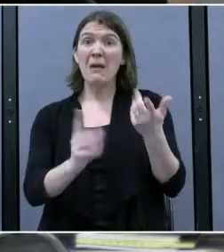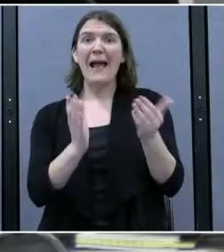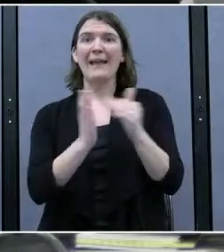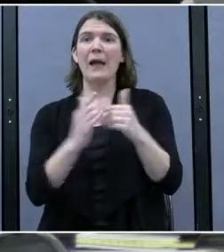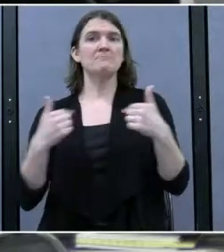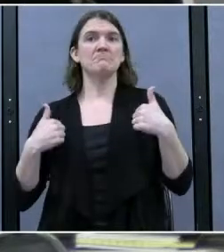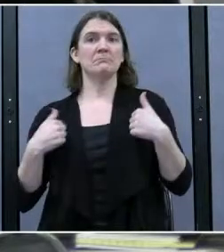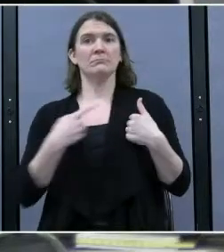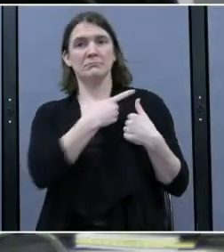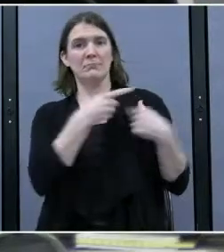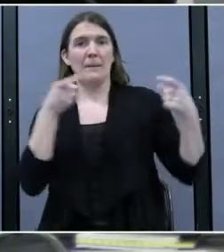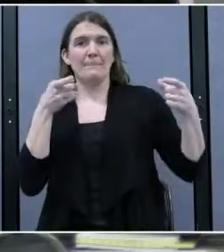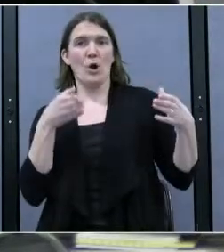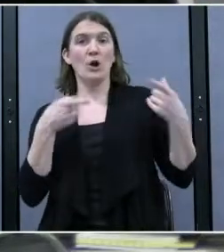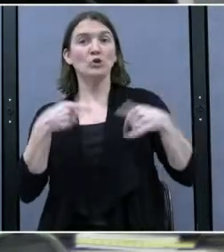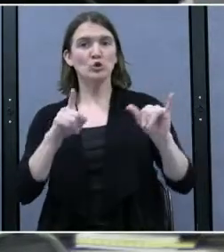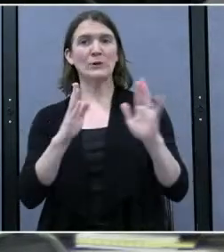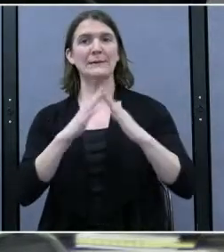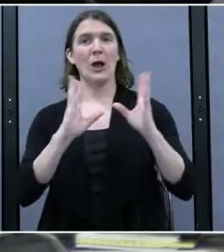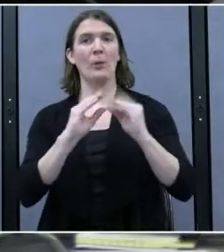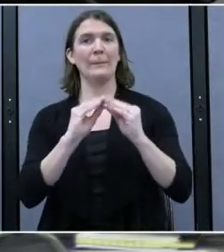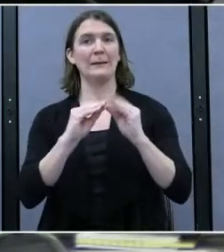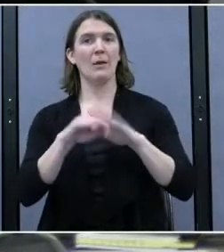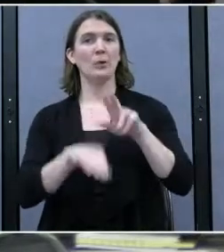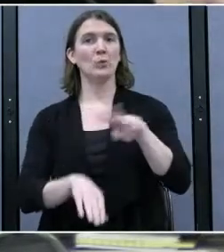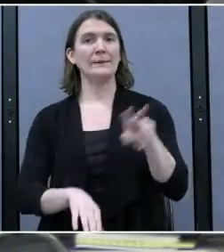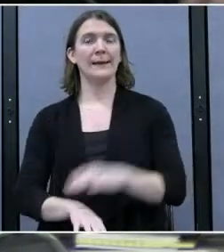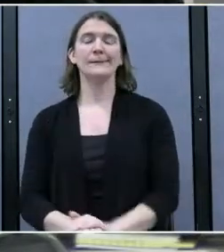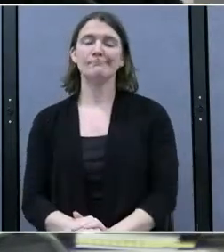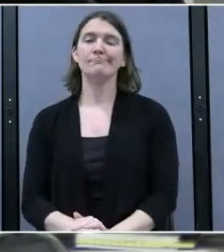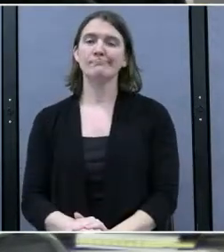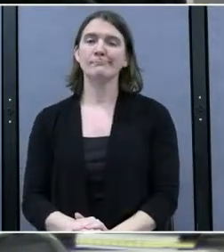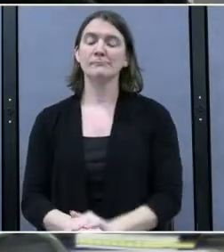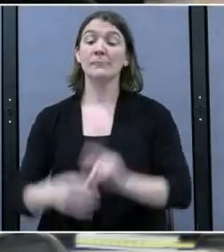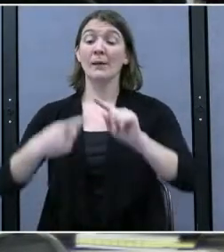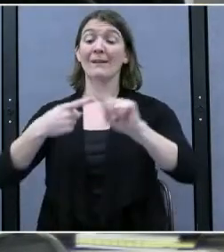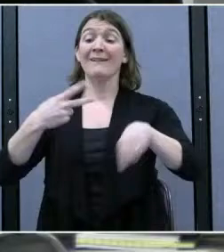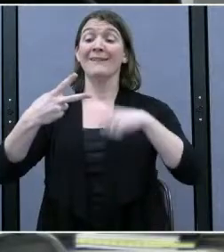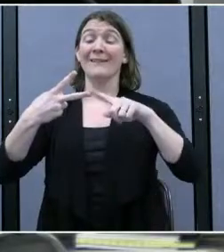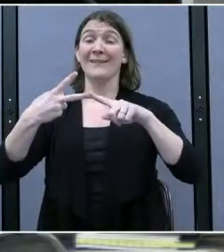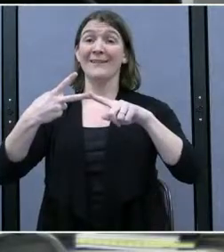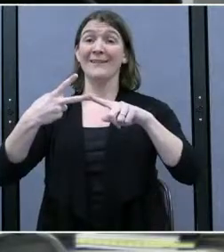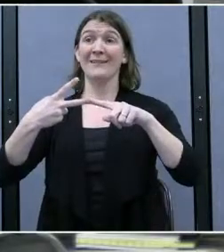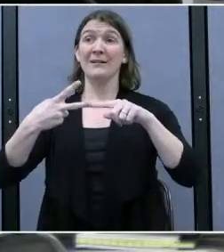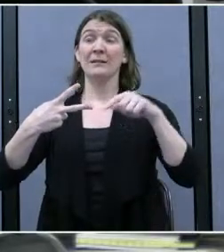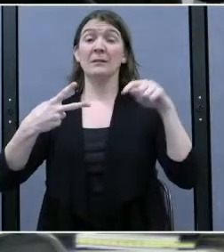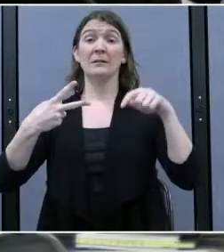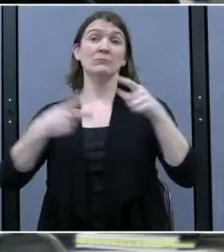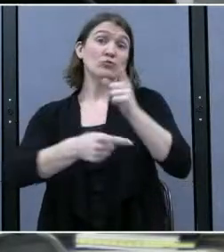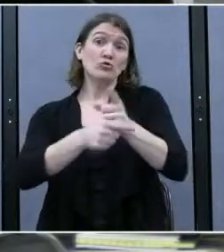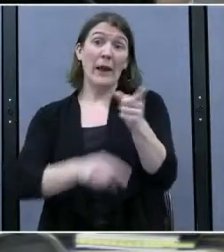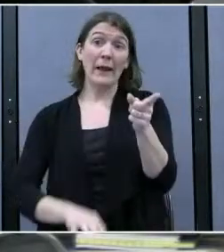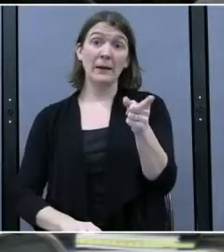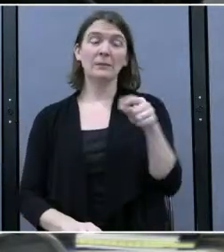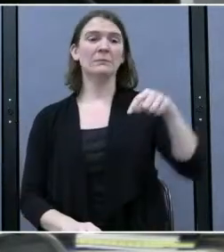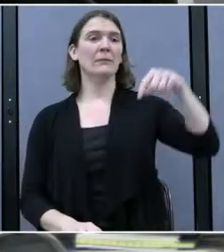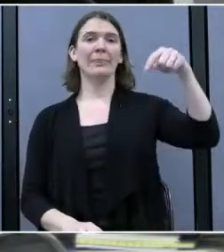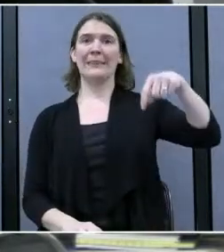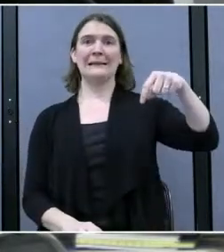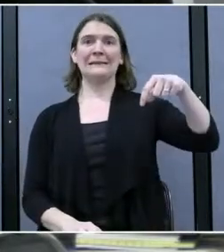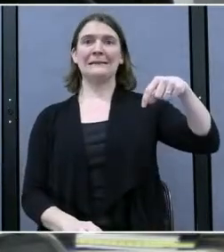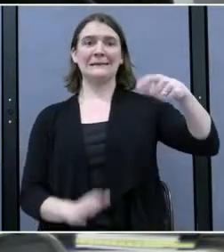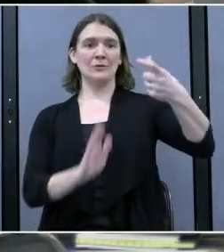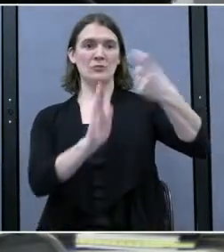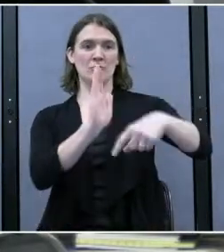come from him at town meeting, okay? And secondly, you're correct, this is not